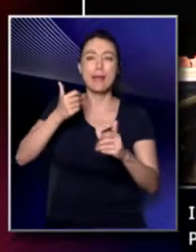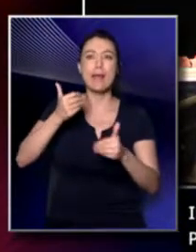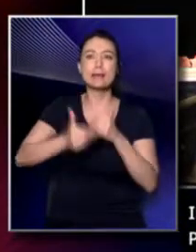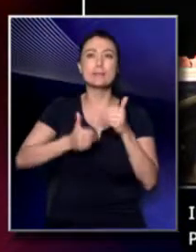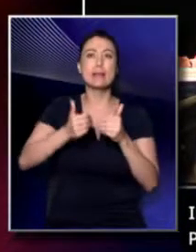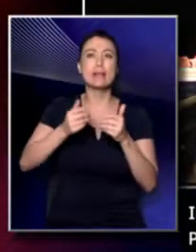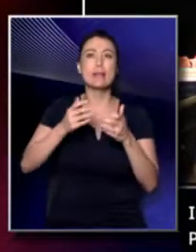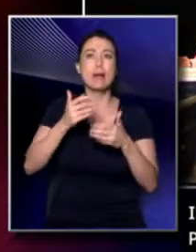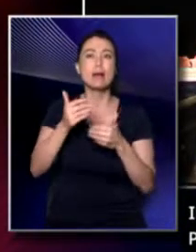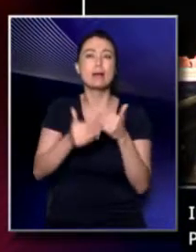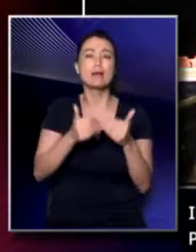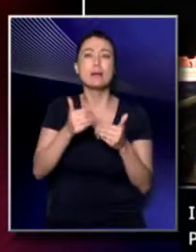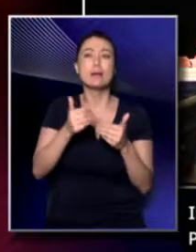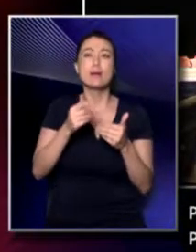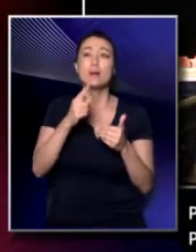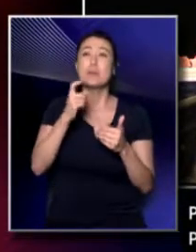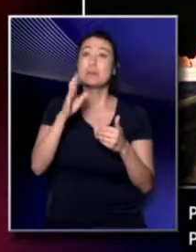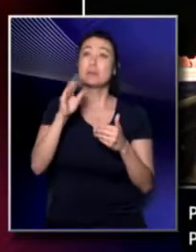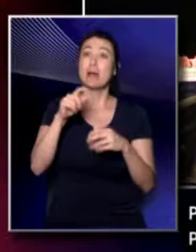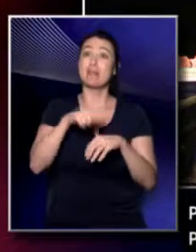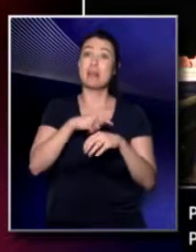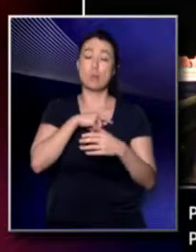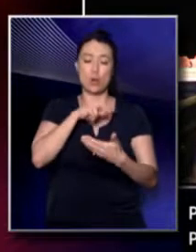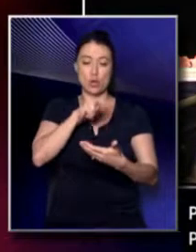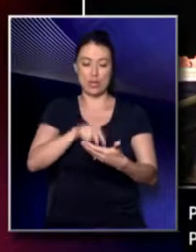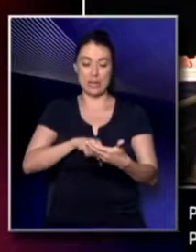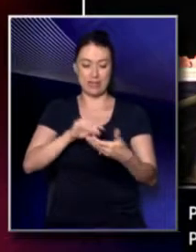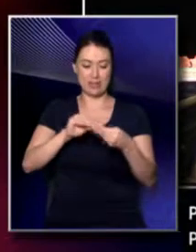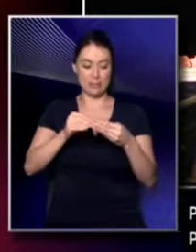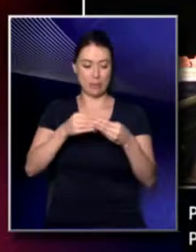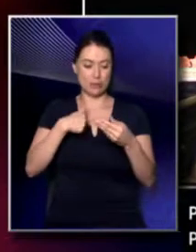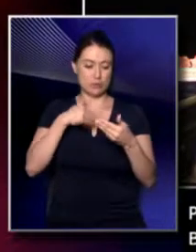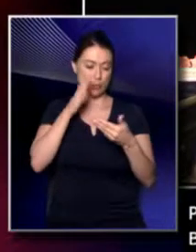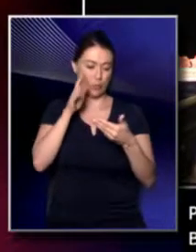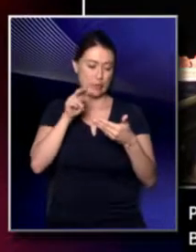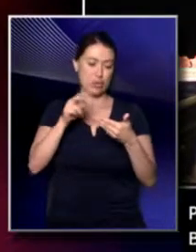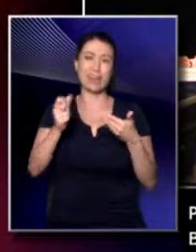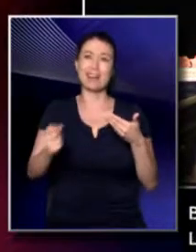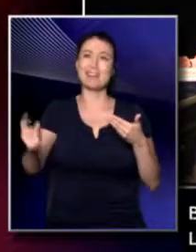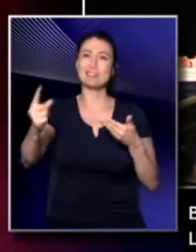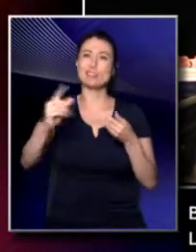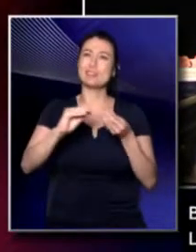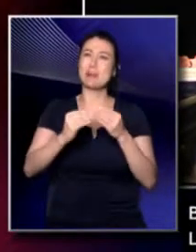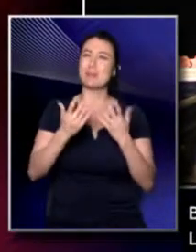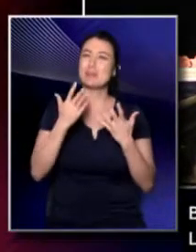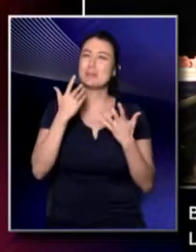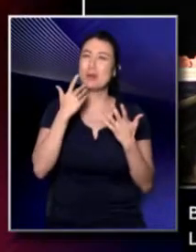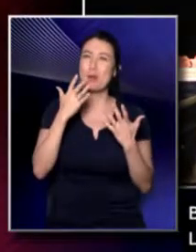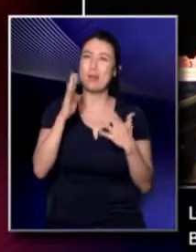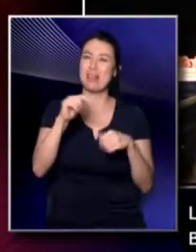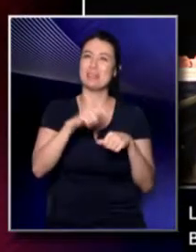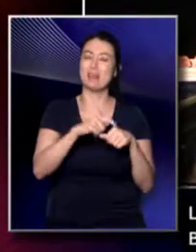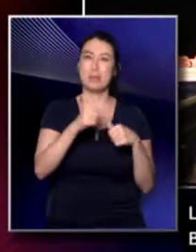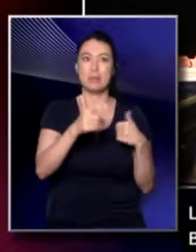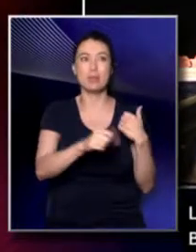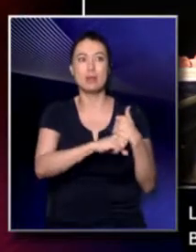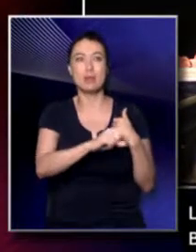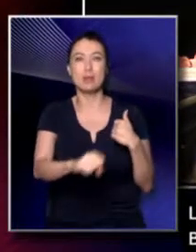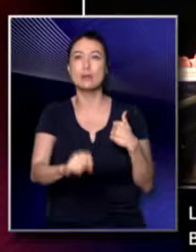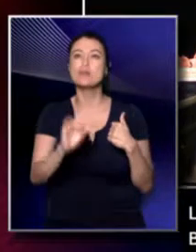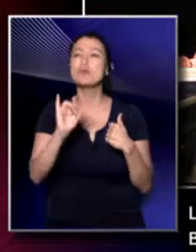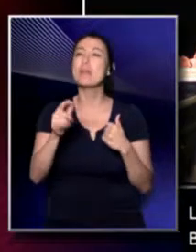of really being, because by the time we're looking at these numbers, we'll be looking at next year's numbers. So